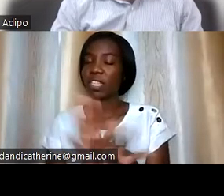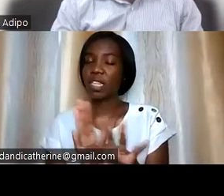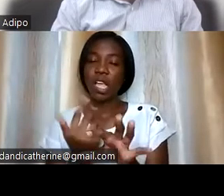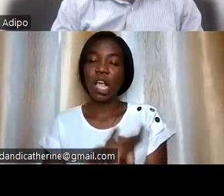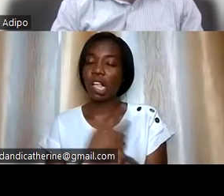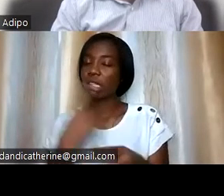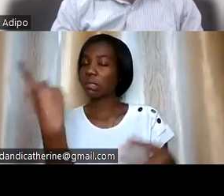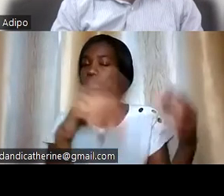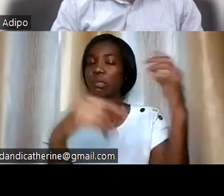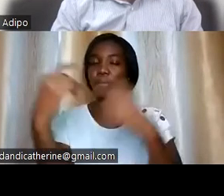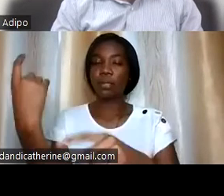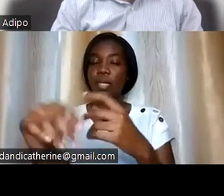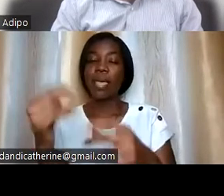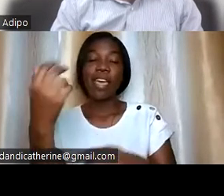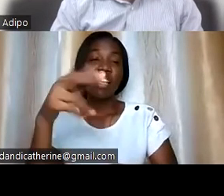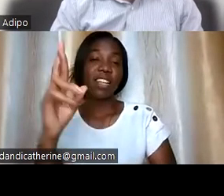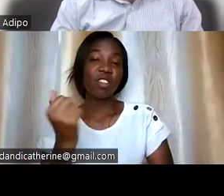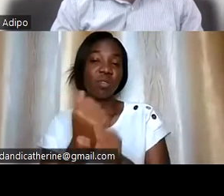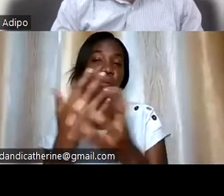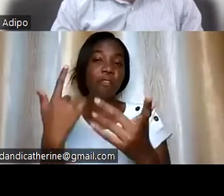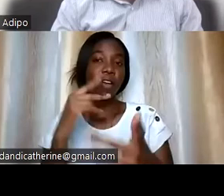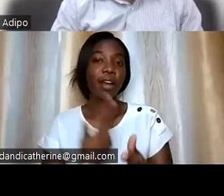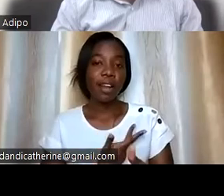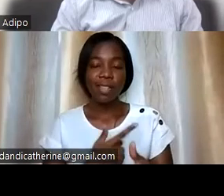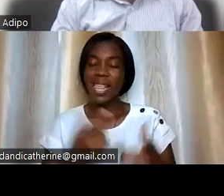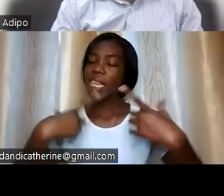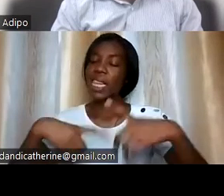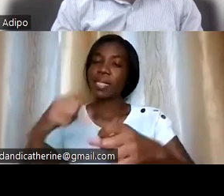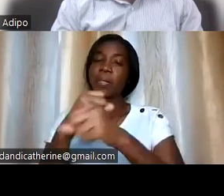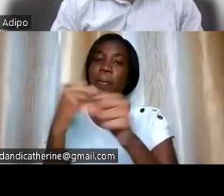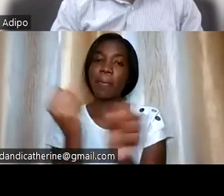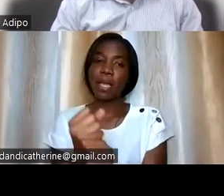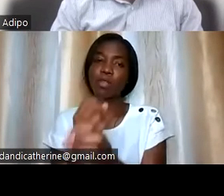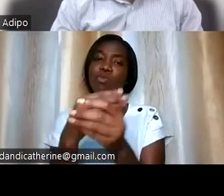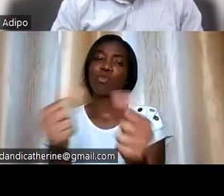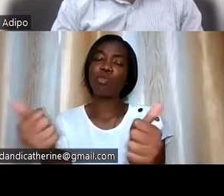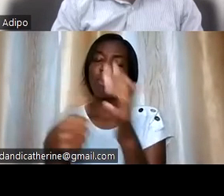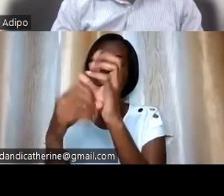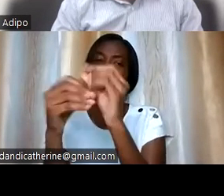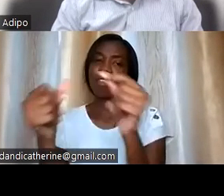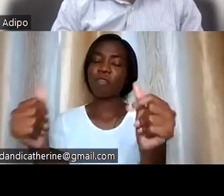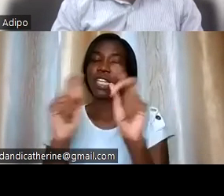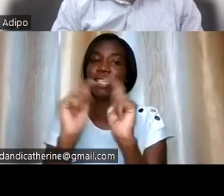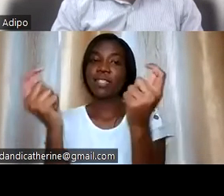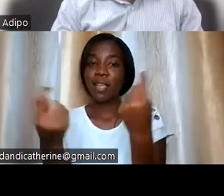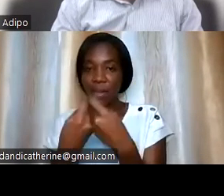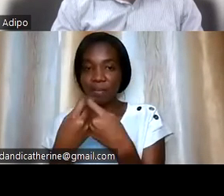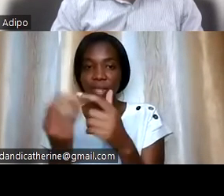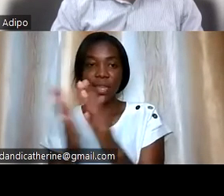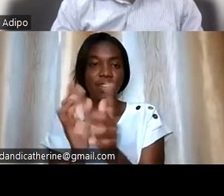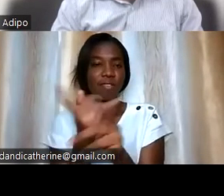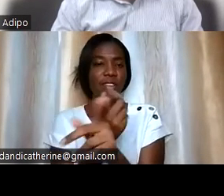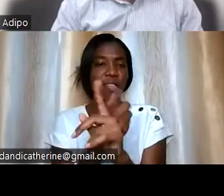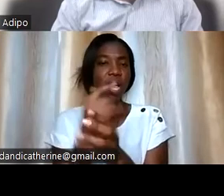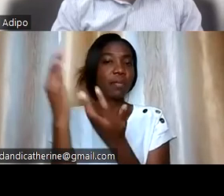something for us. No. Let's create a crisis management team with a variety of expectations,